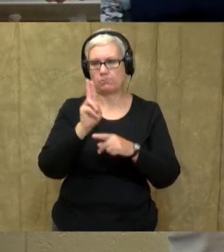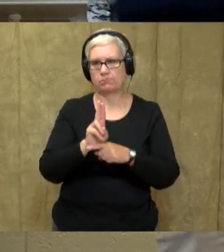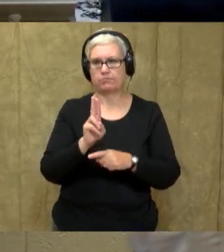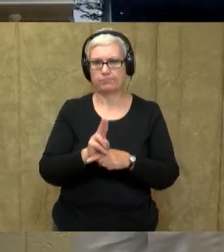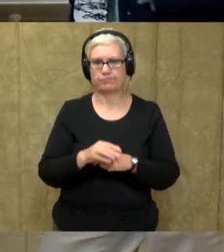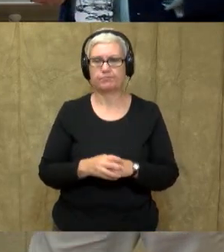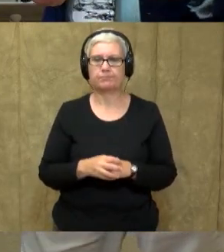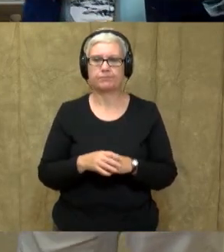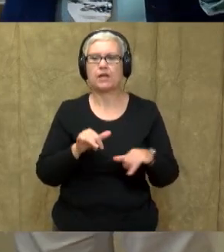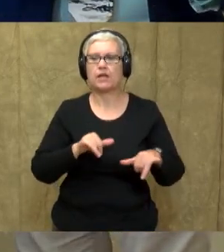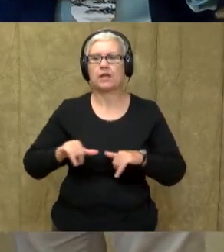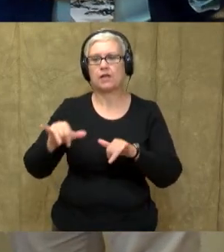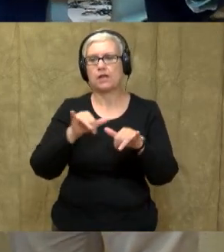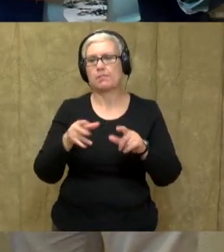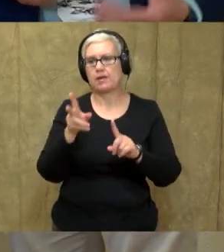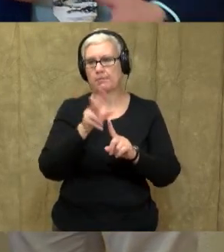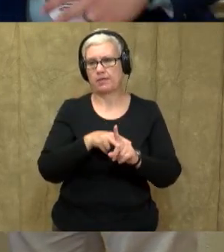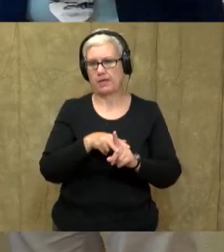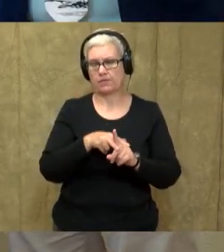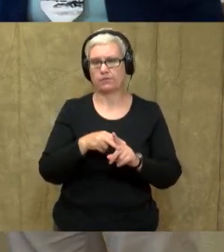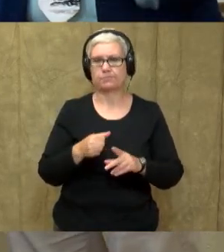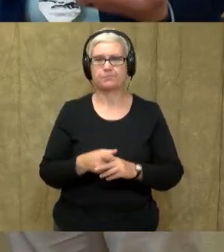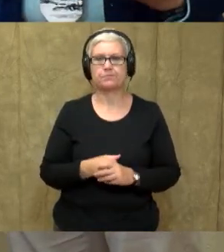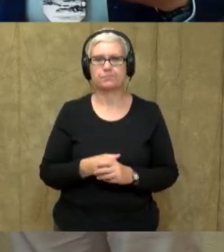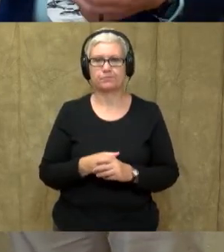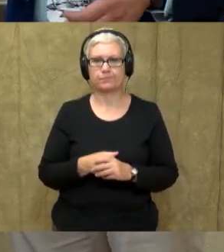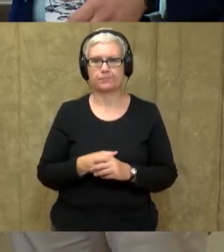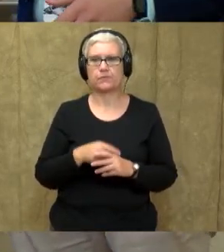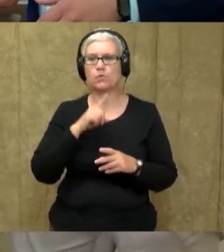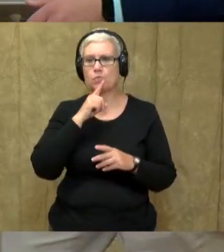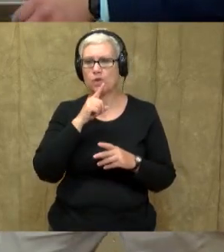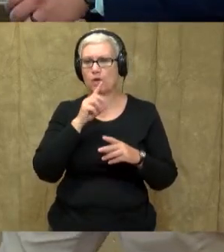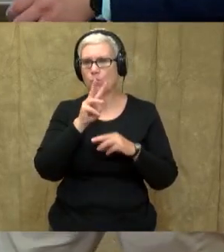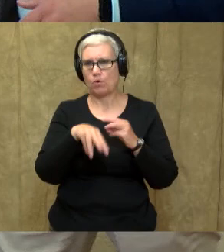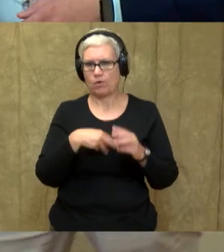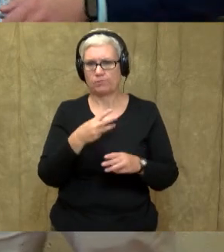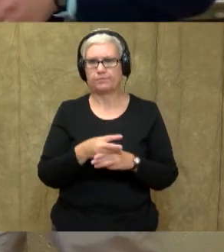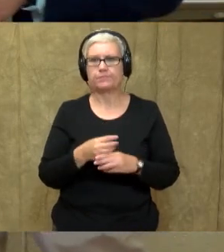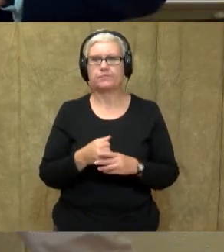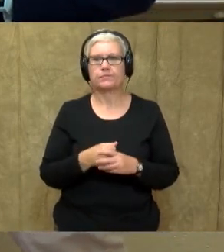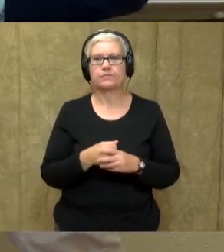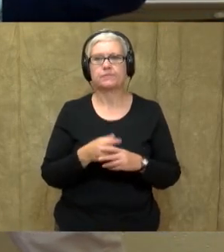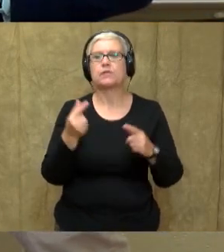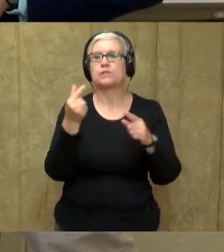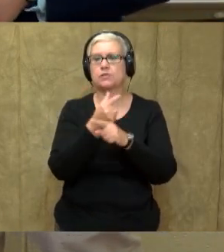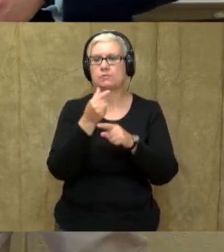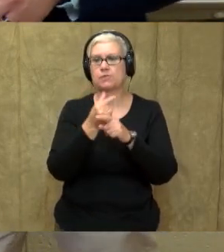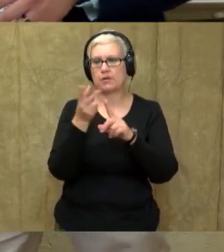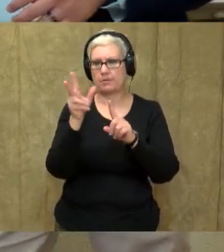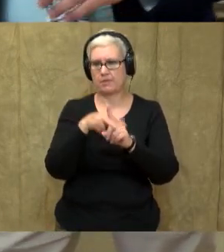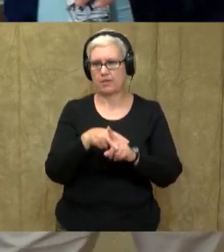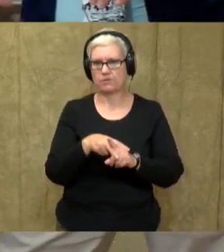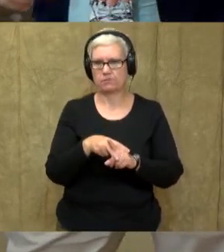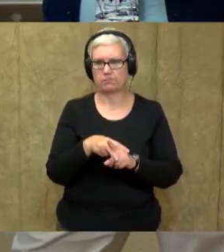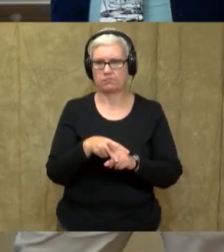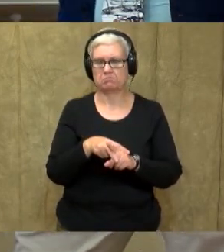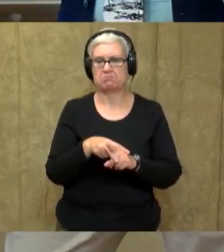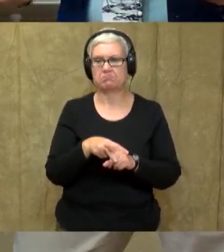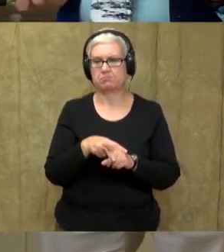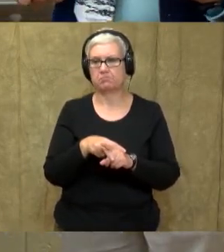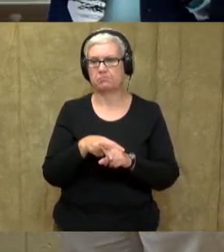common applications of quadratic functions, right? So kind of real world scenarios. We've talked about the geometric application, looking